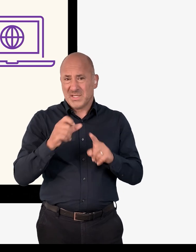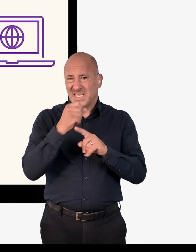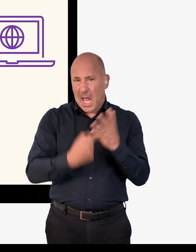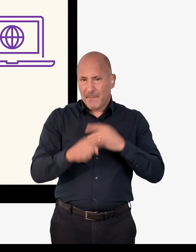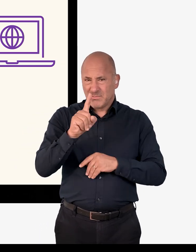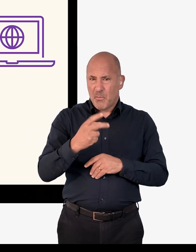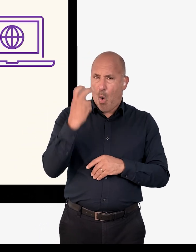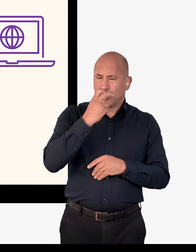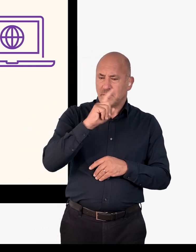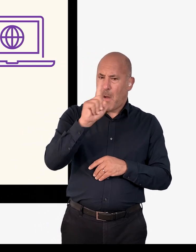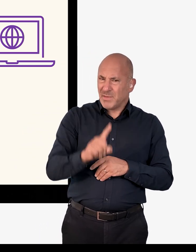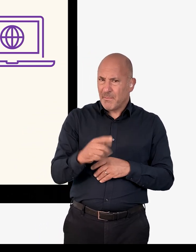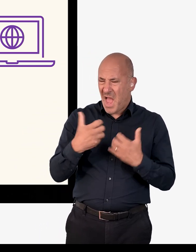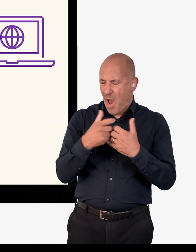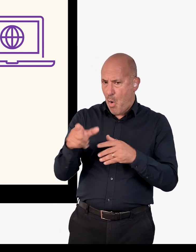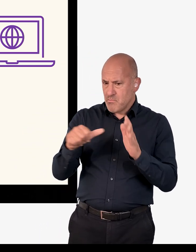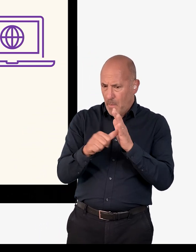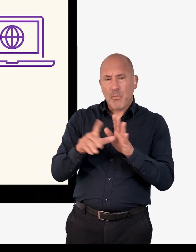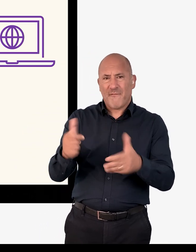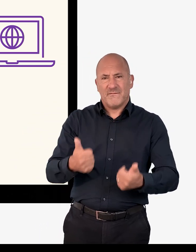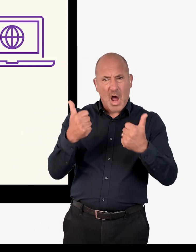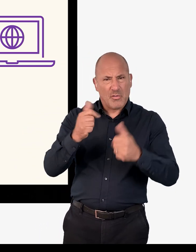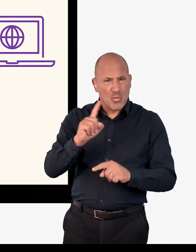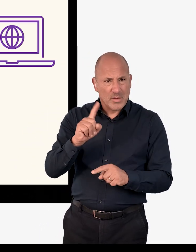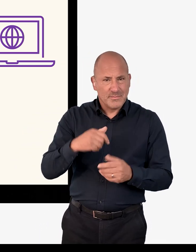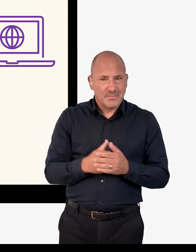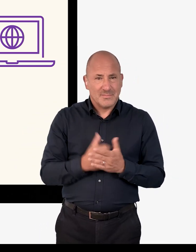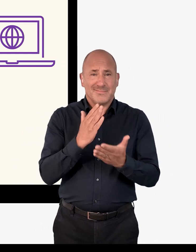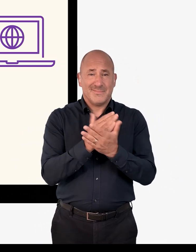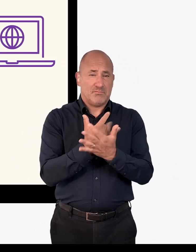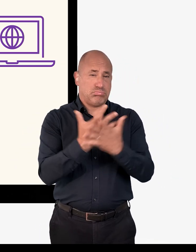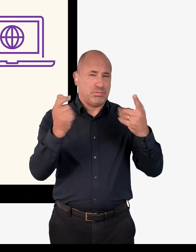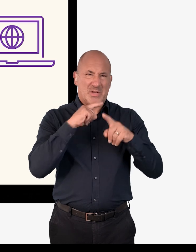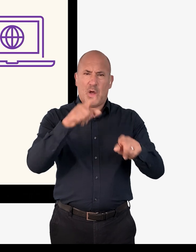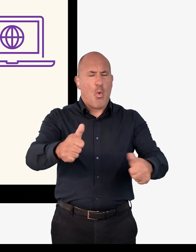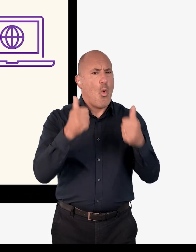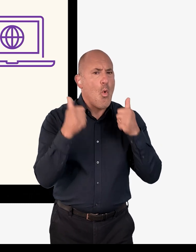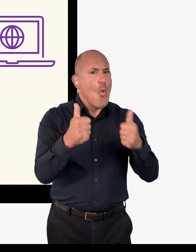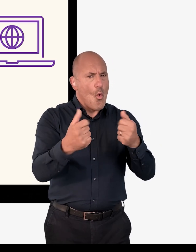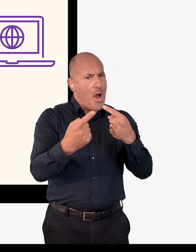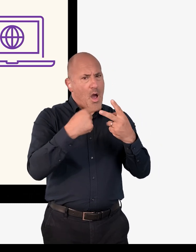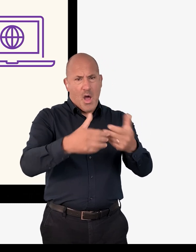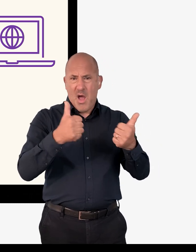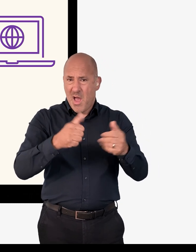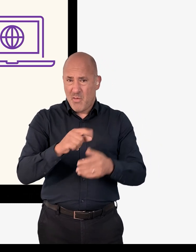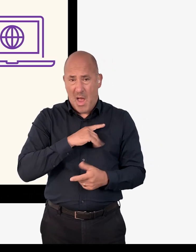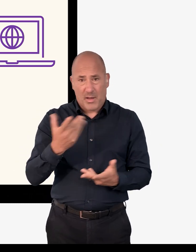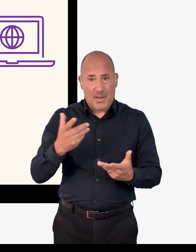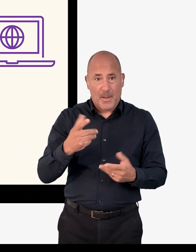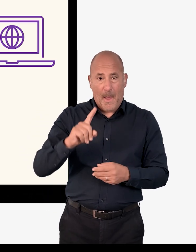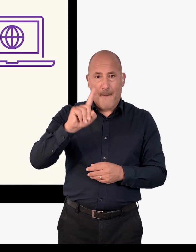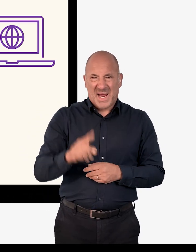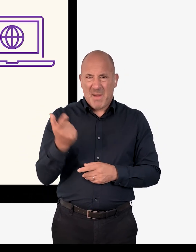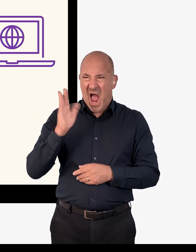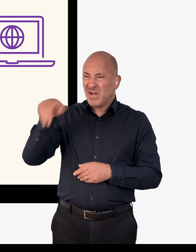confidence, or on disabled people or older people, for example? Many projects are likely to have a positive impact